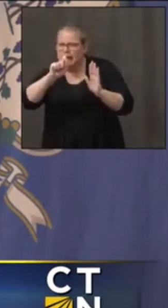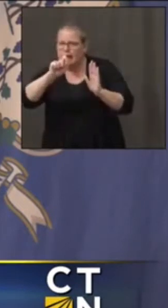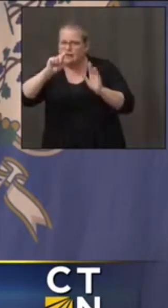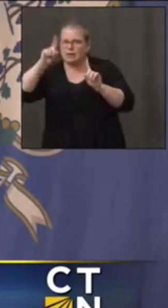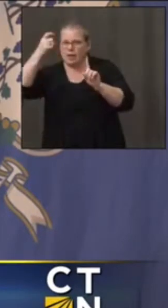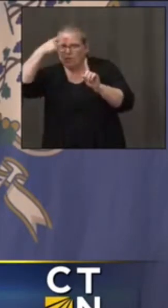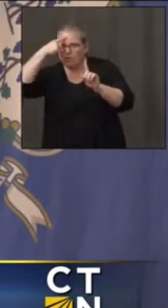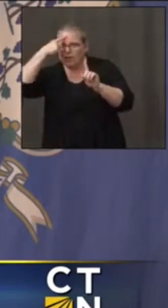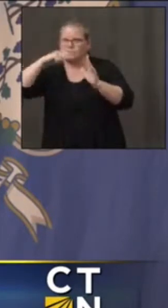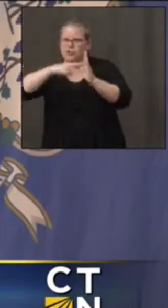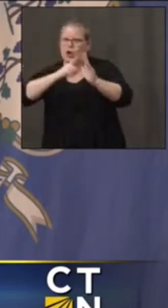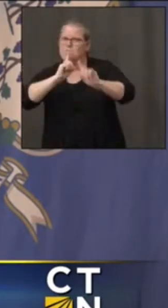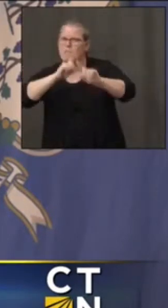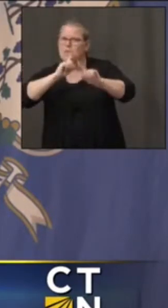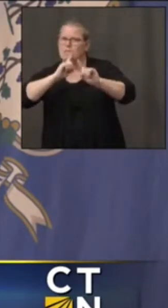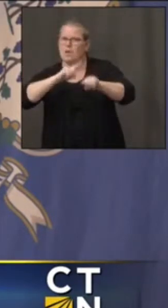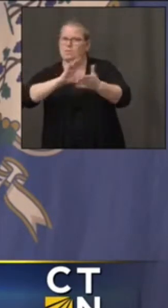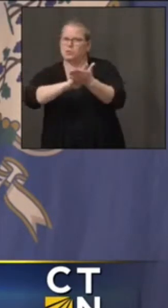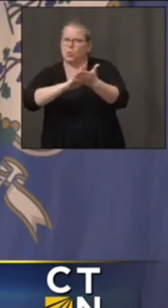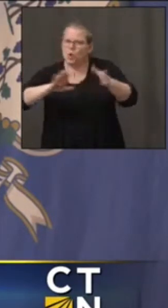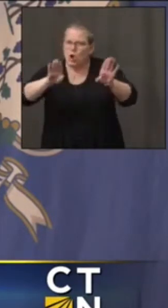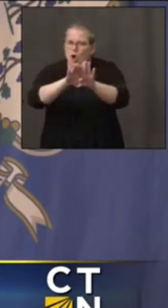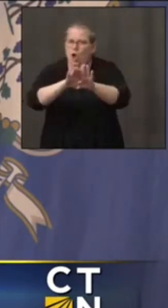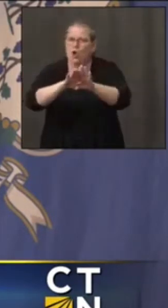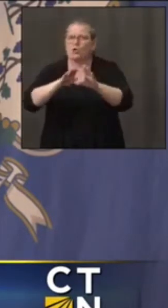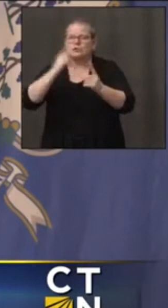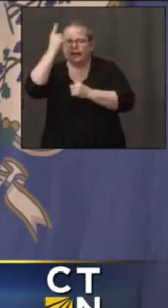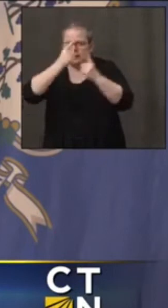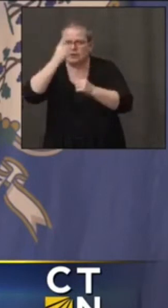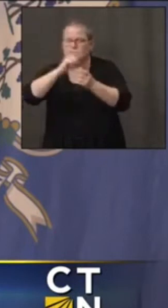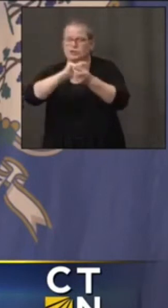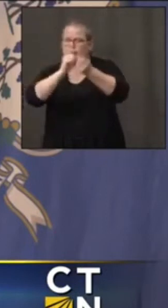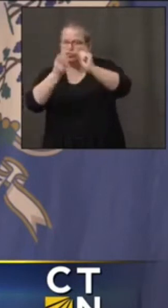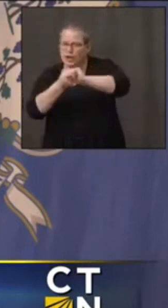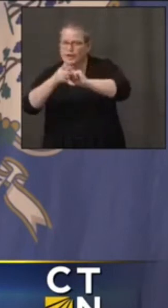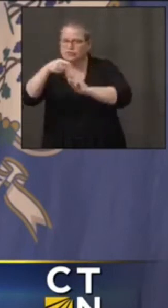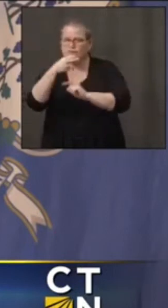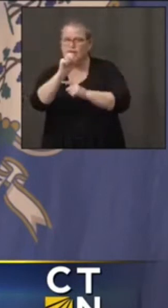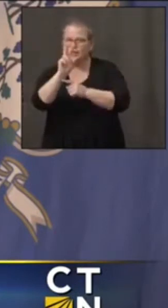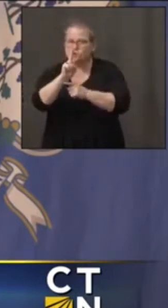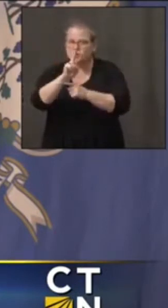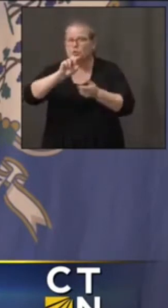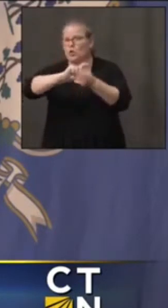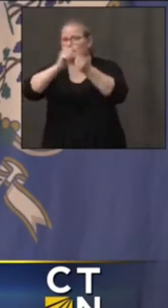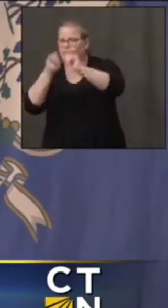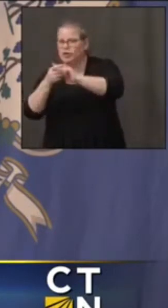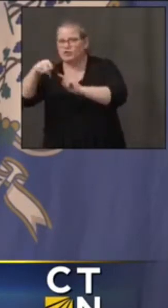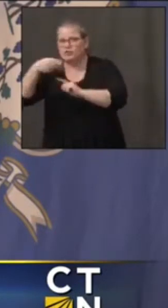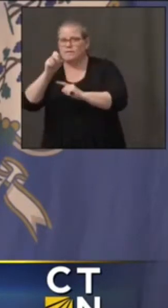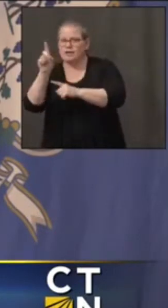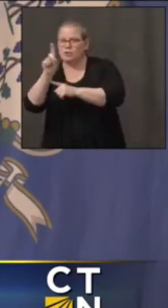consider taking steps back toward phase 2 and phase 1 on a statewide level from your office?